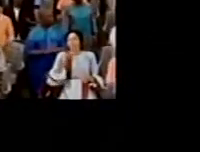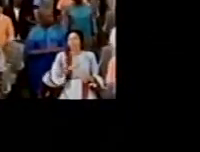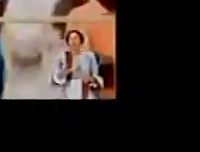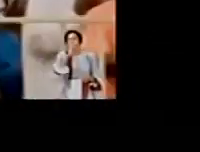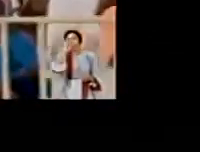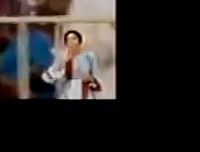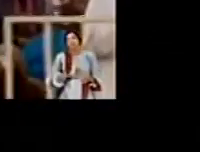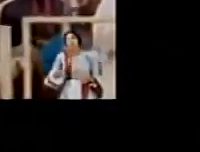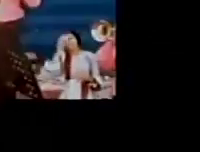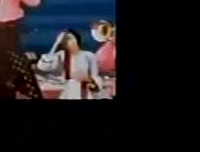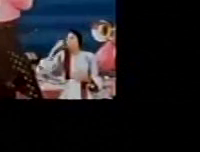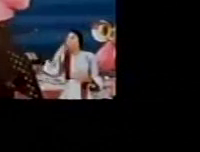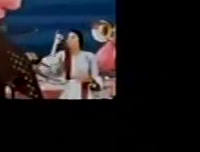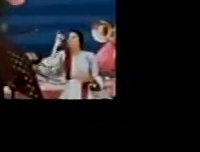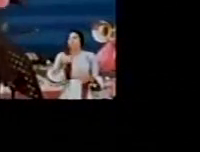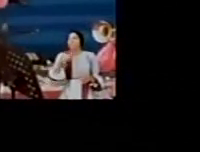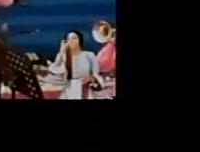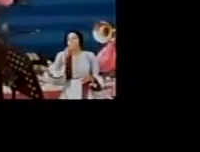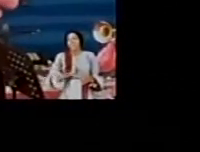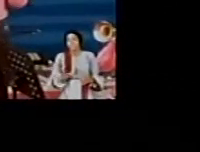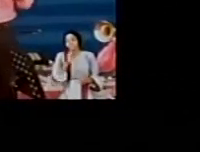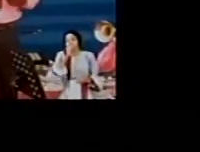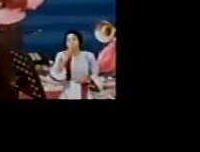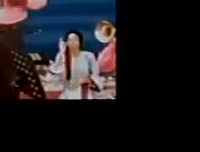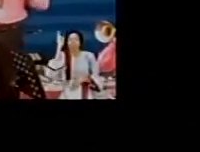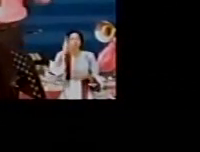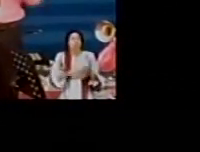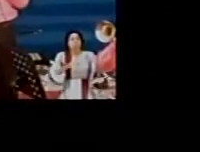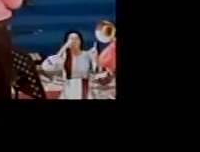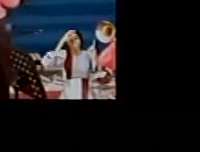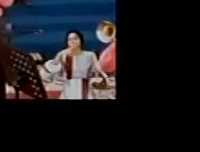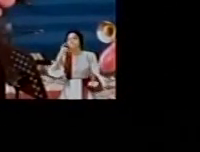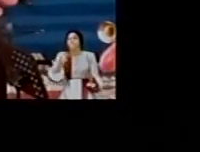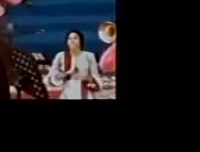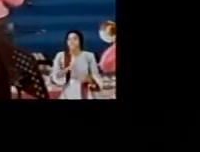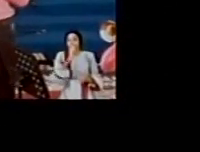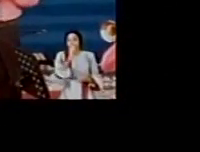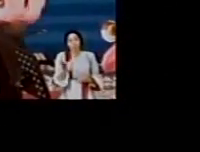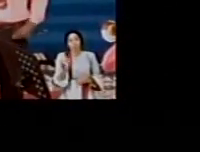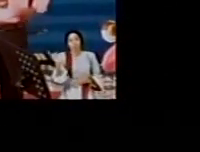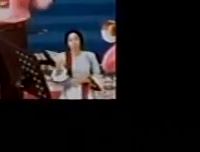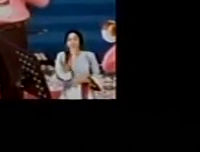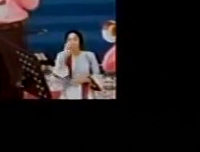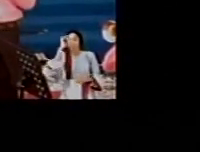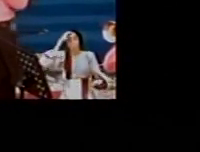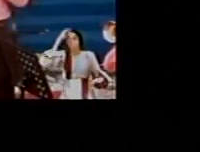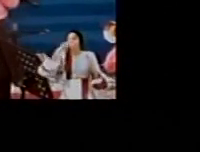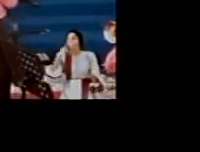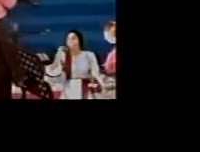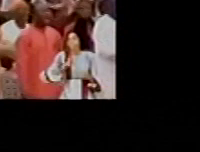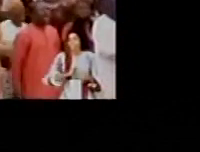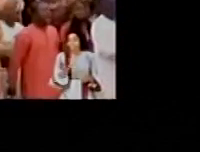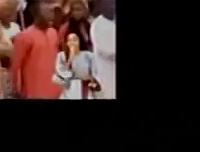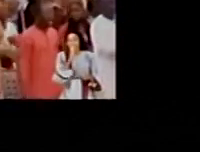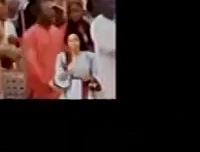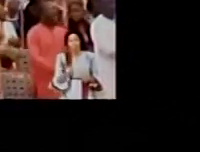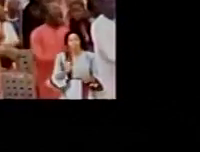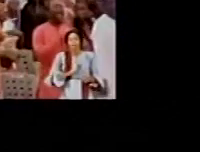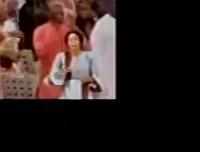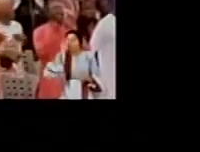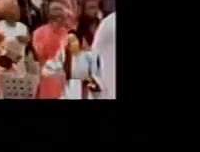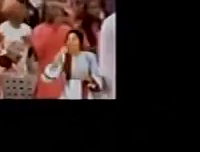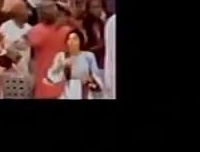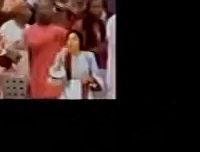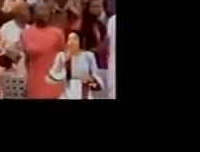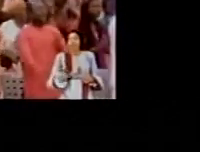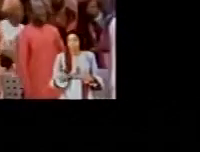who I am. I know who God says I am. What He says I am. Where He says I'm high.